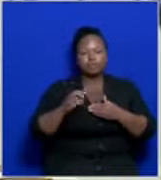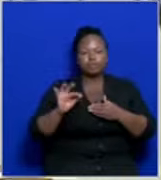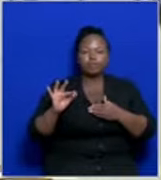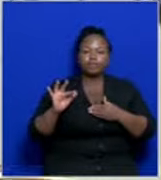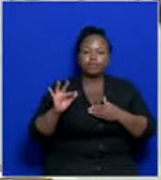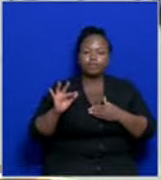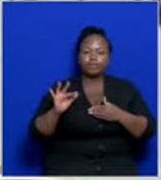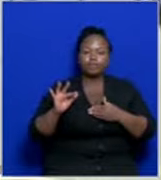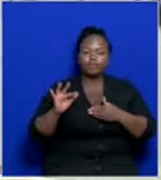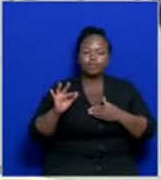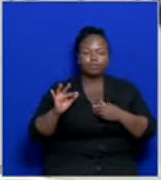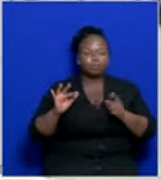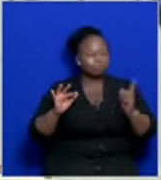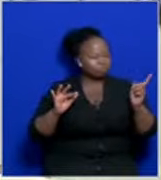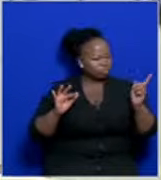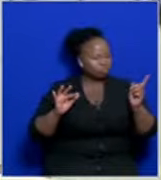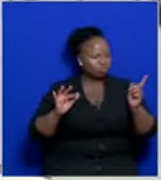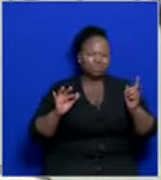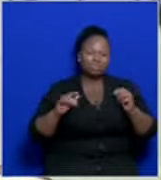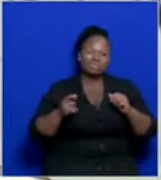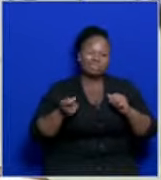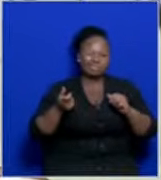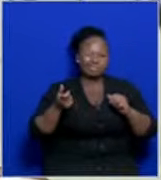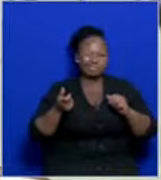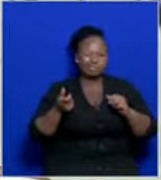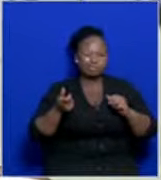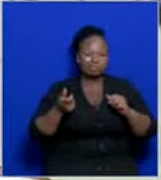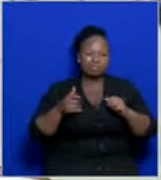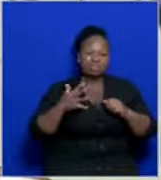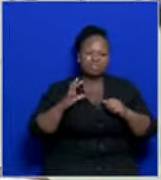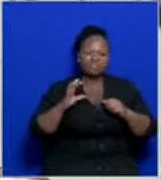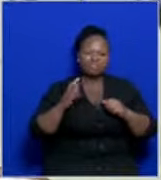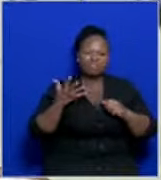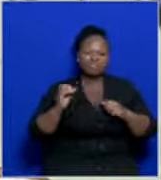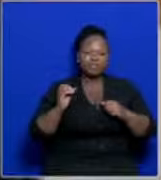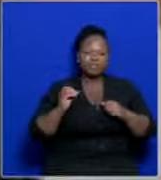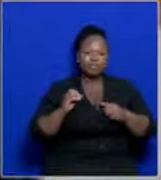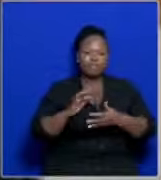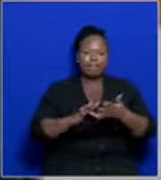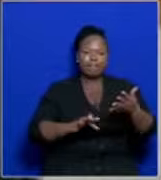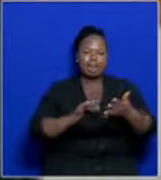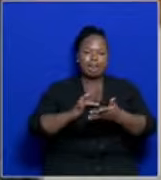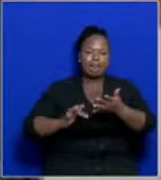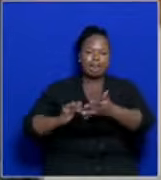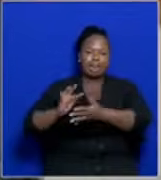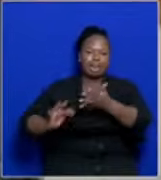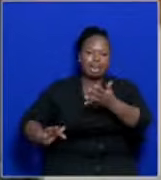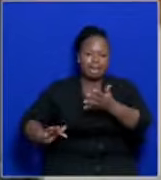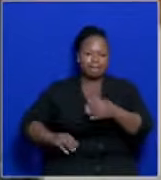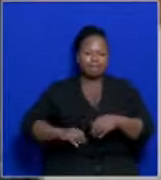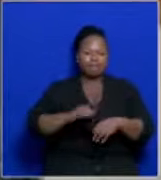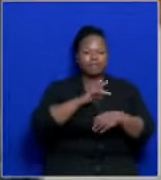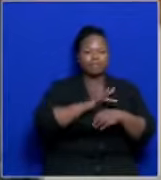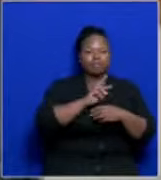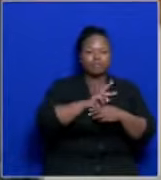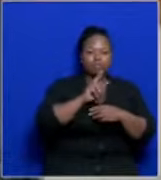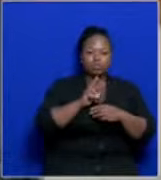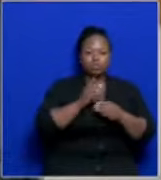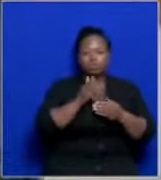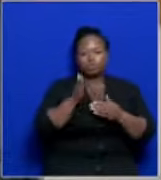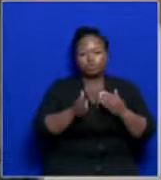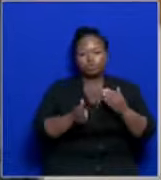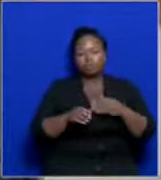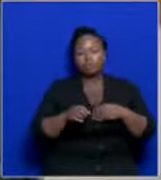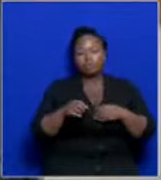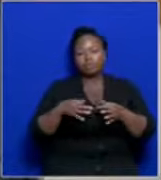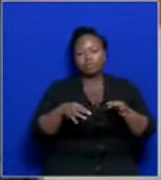there are quite a few, about 50 pages. They span from page 522 to page 580. Do you confirm that? It ends